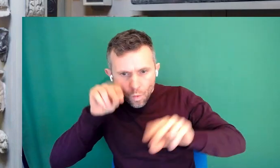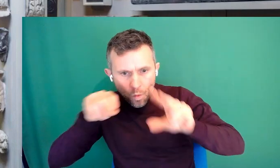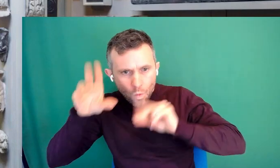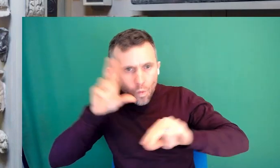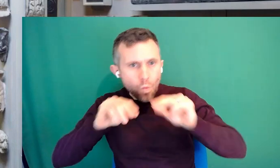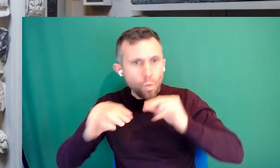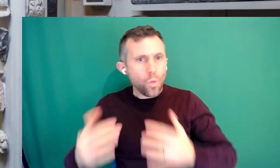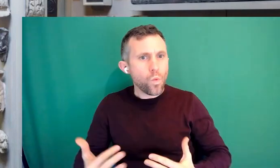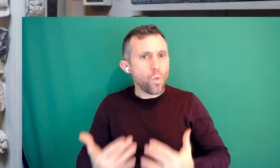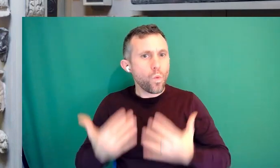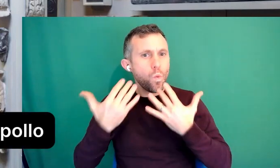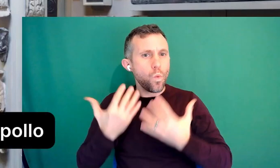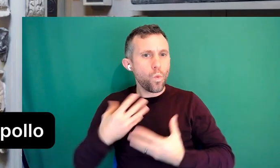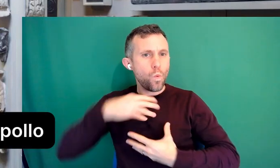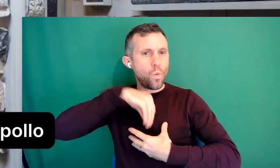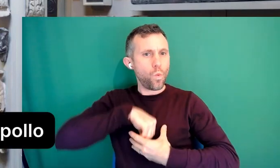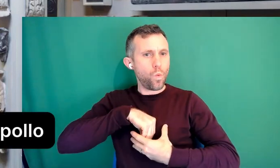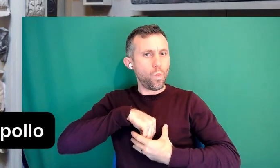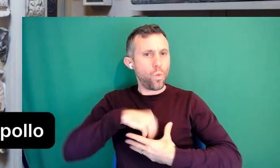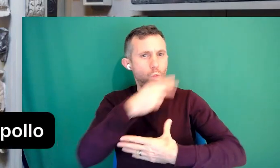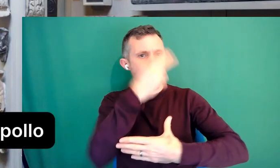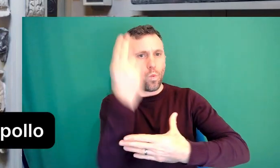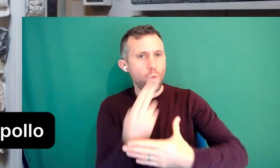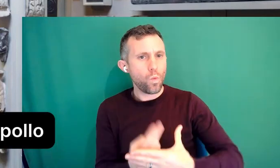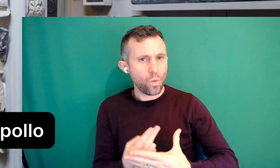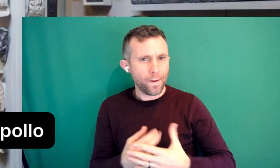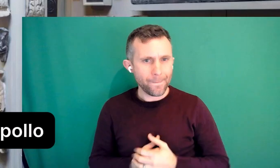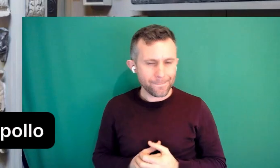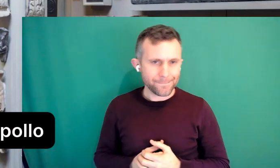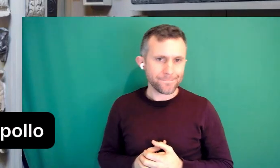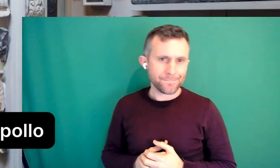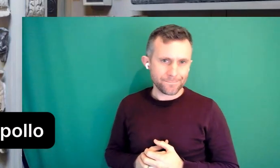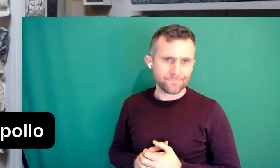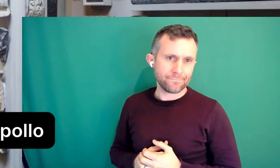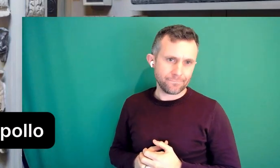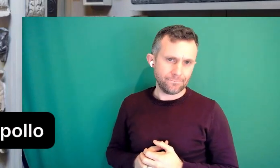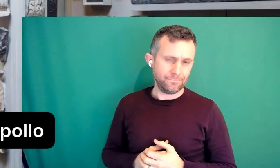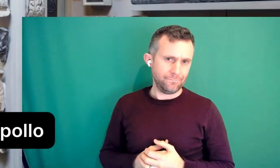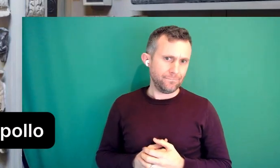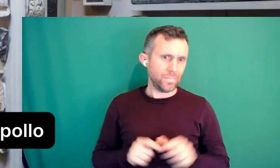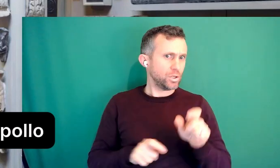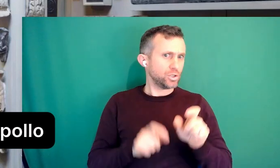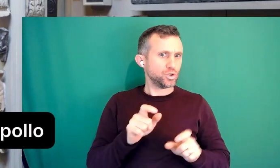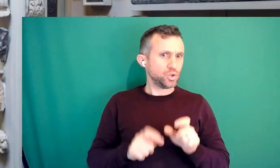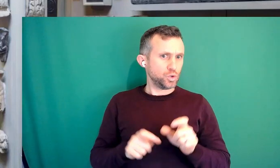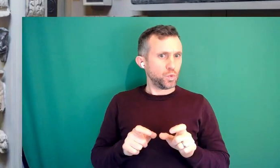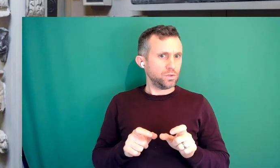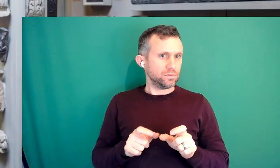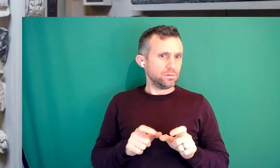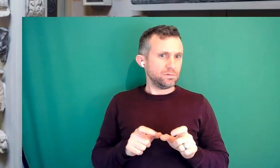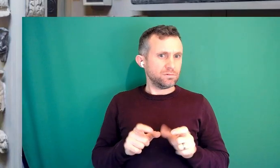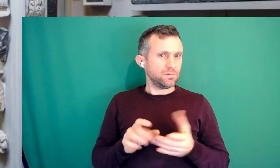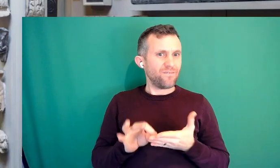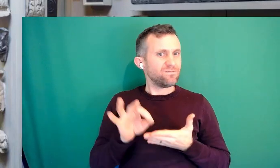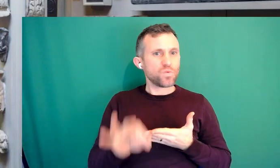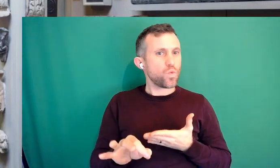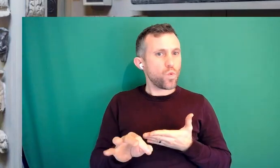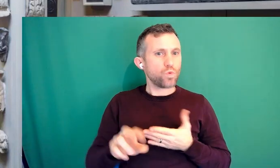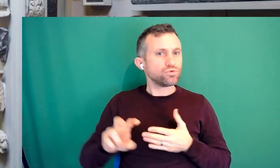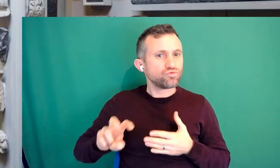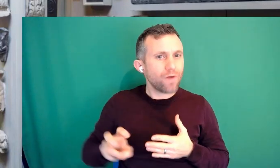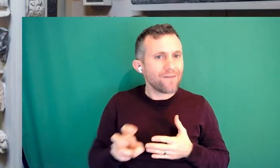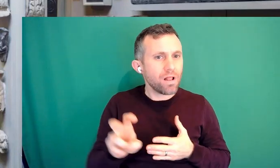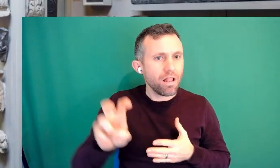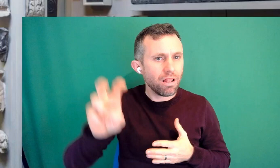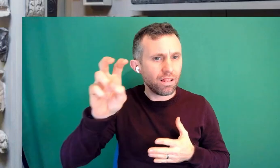pull-out table where he would look through the gorgeous legs of Apollo across the stone